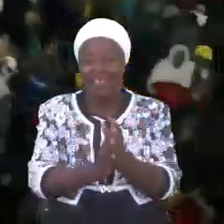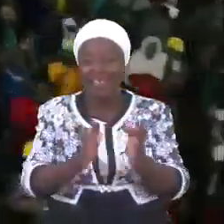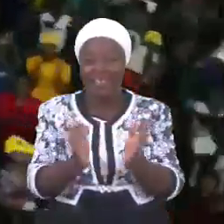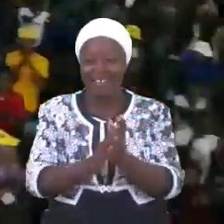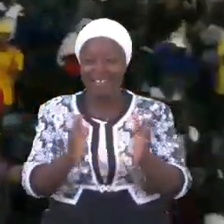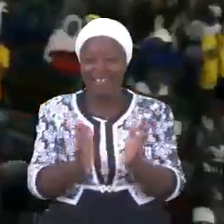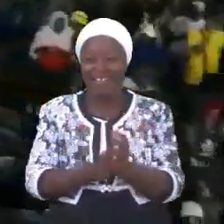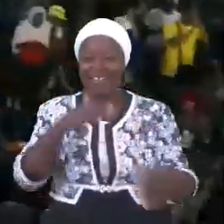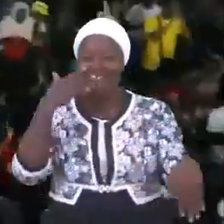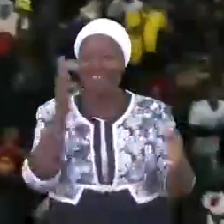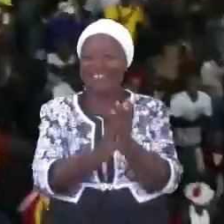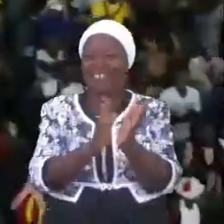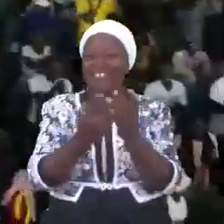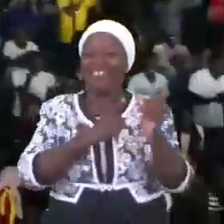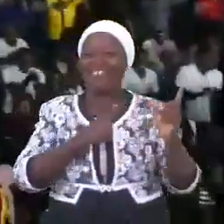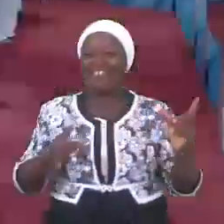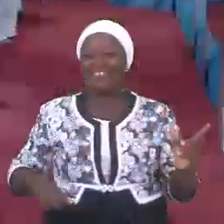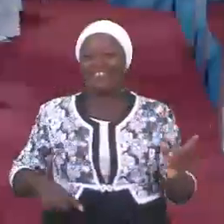Praise the Lord.